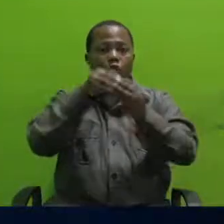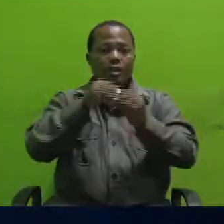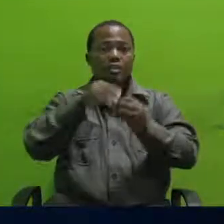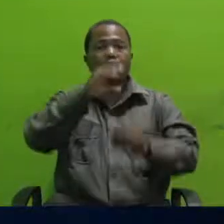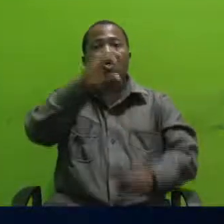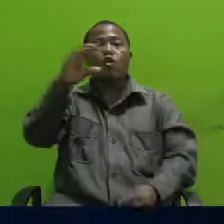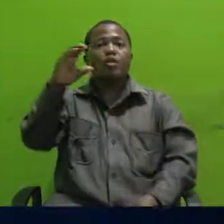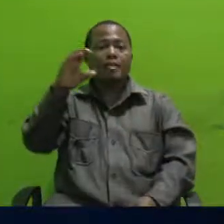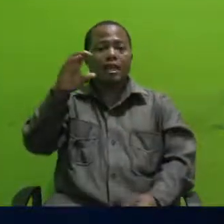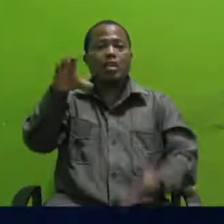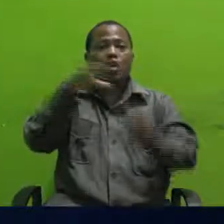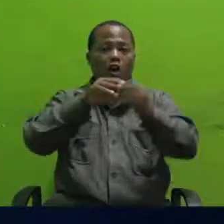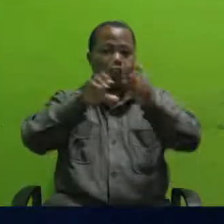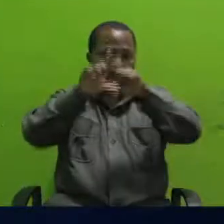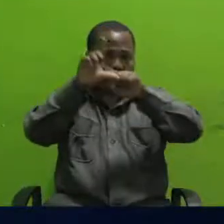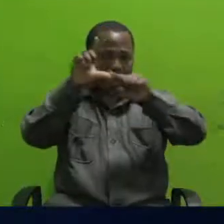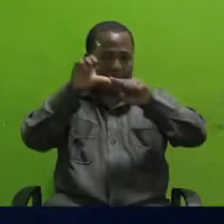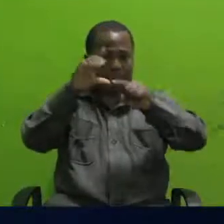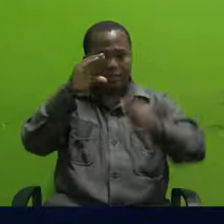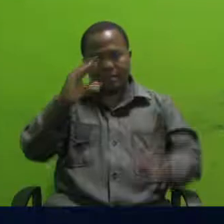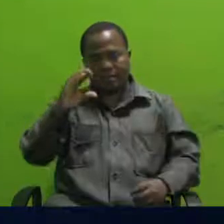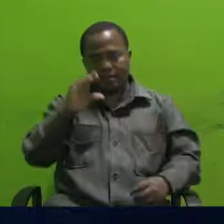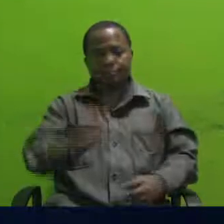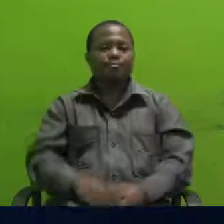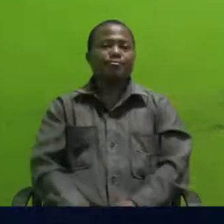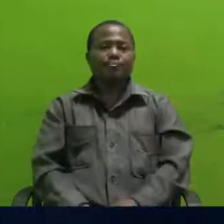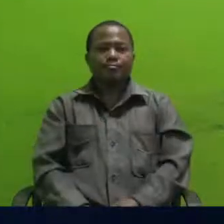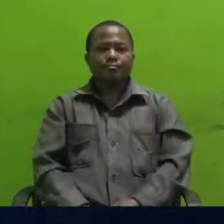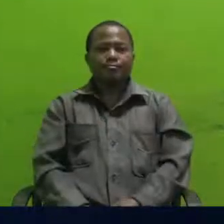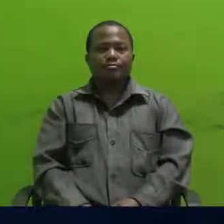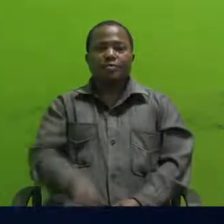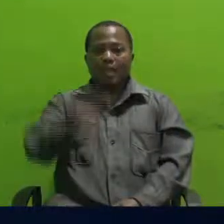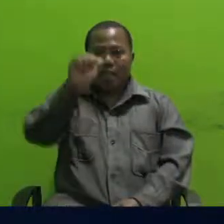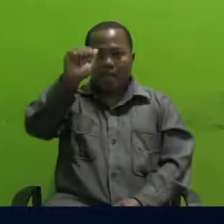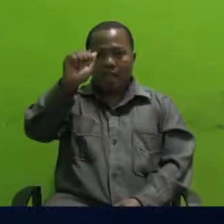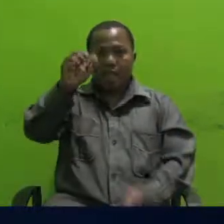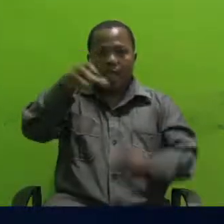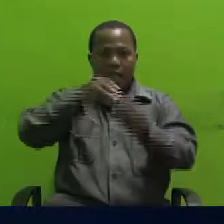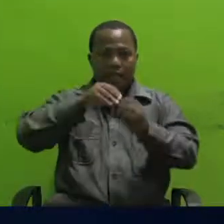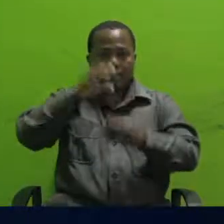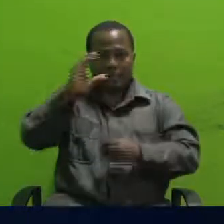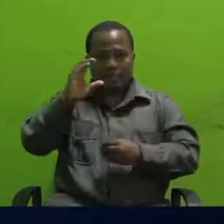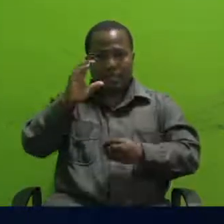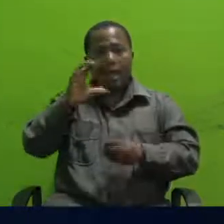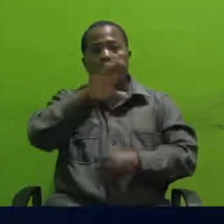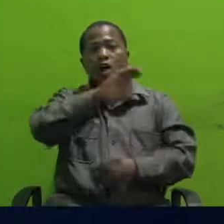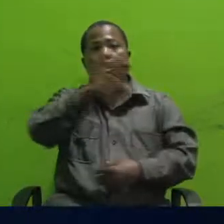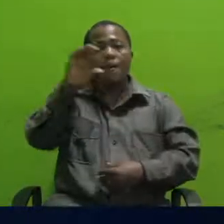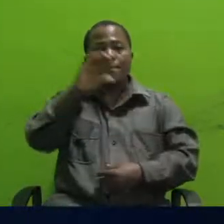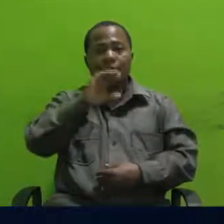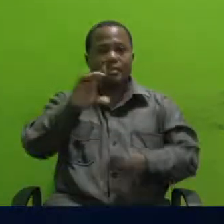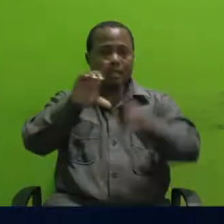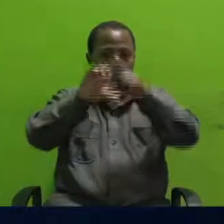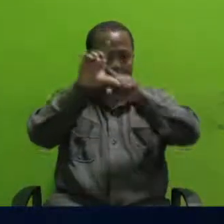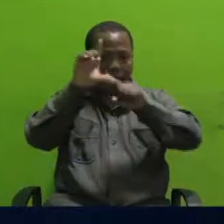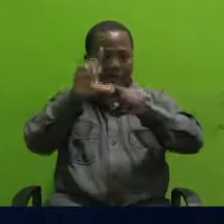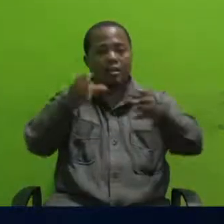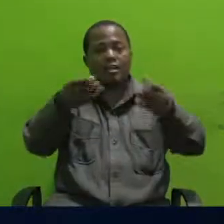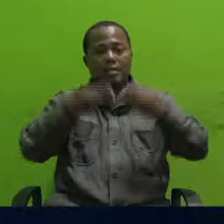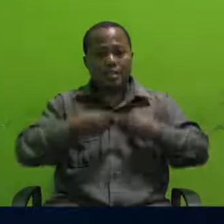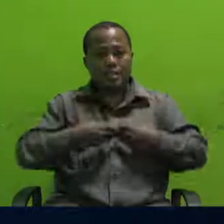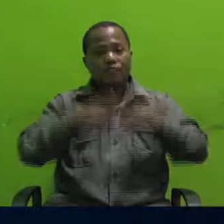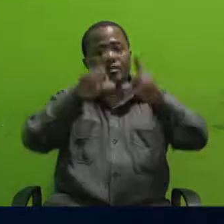and cosine of angle C? If A and C are complementary angles of the